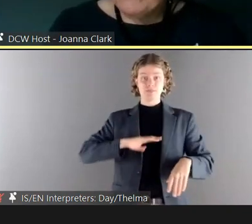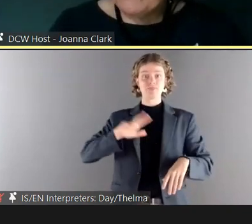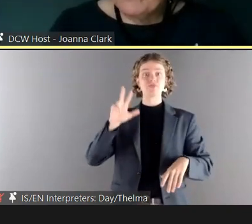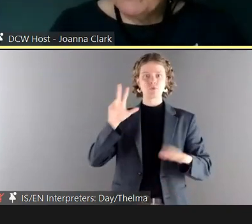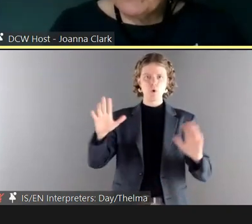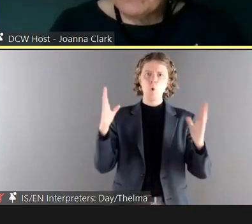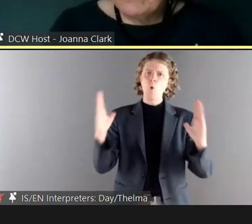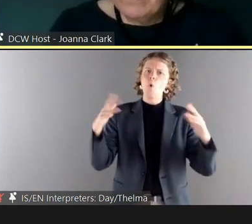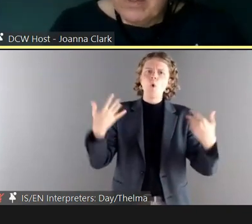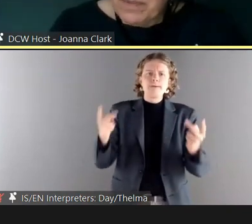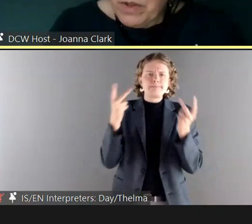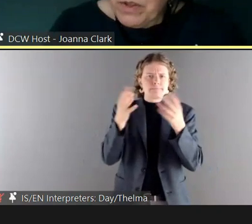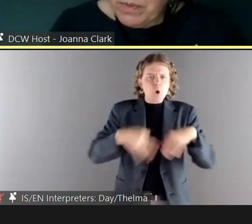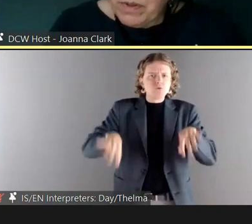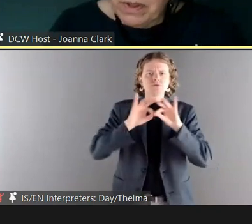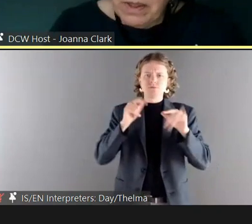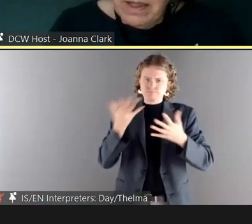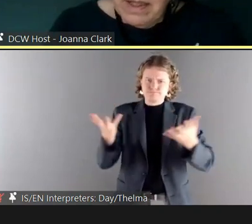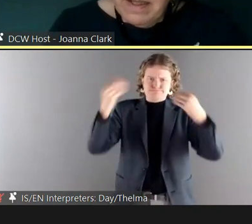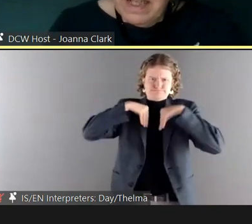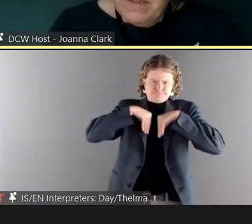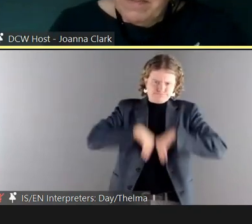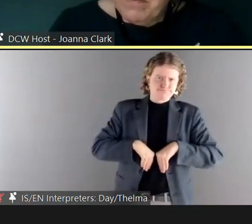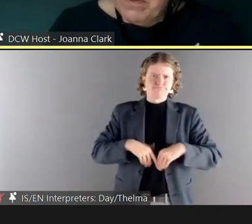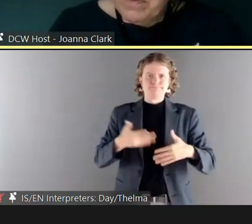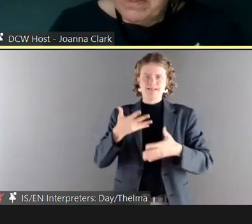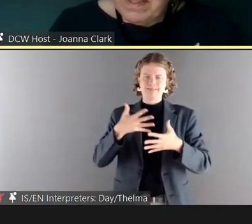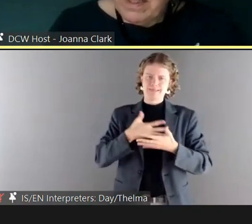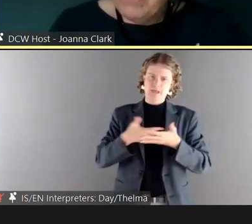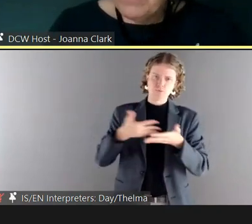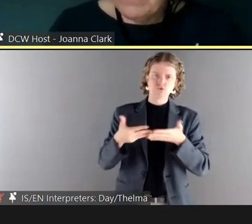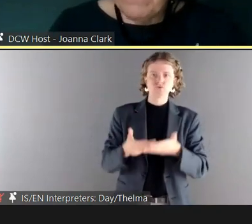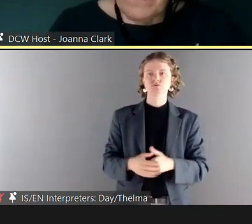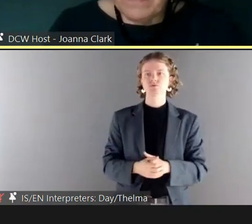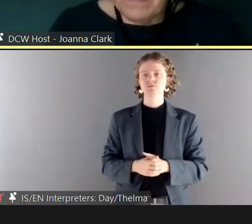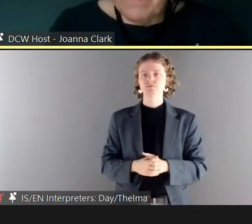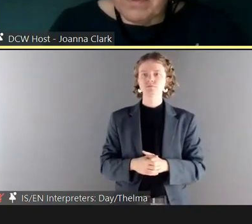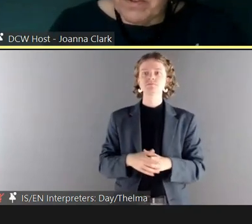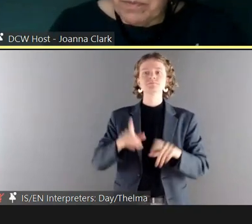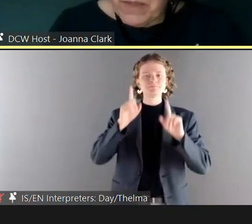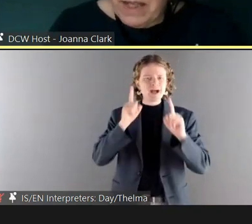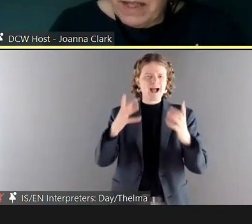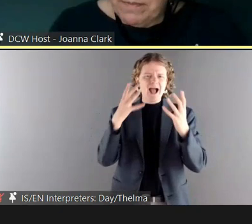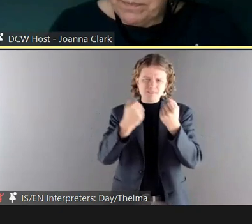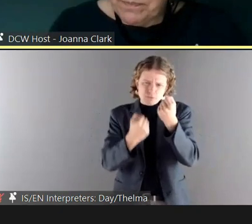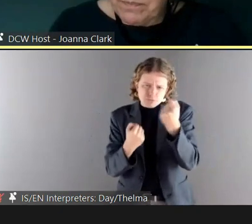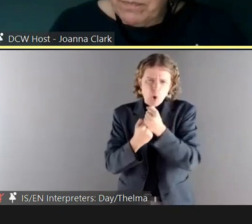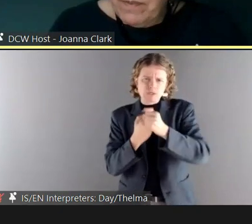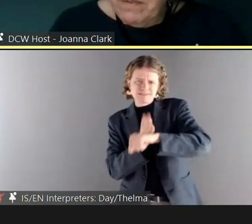as much support as early on as possible, even if a formal diagnosis is difficult to